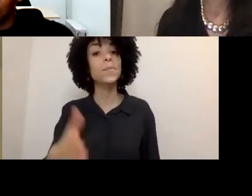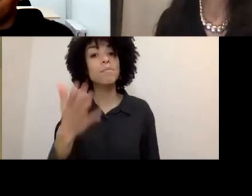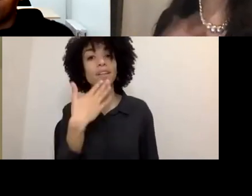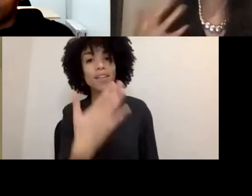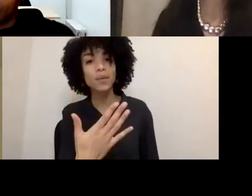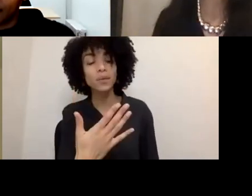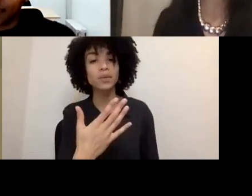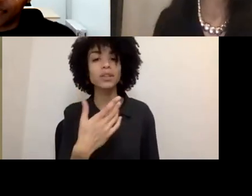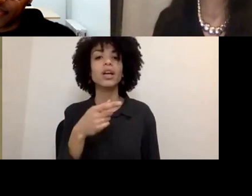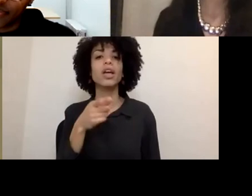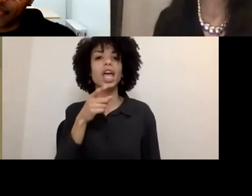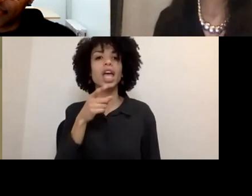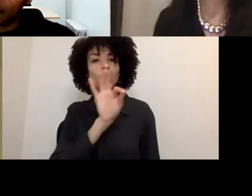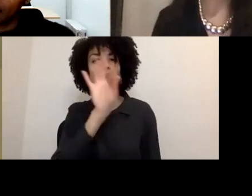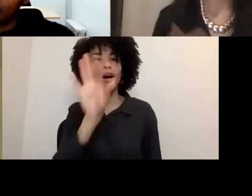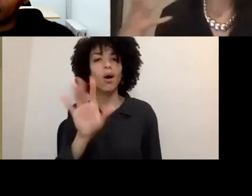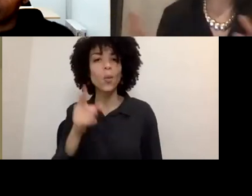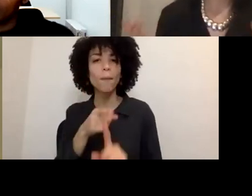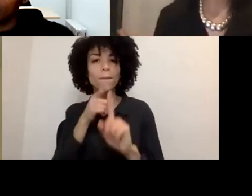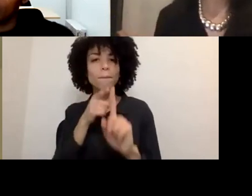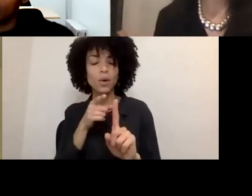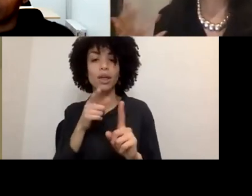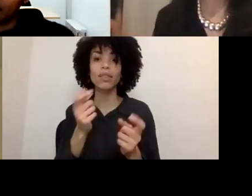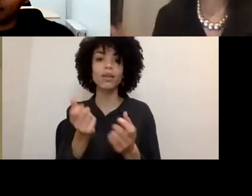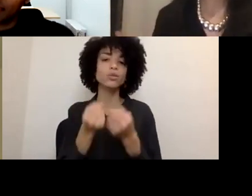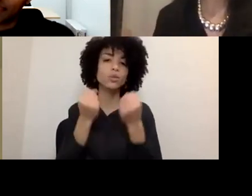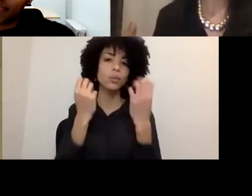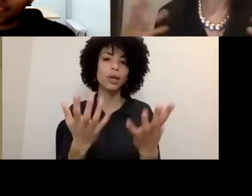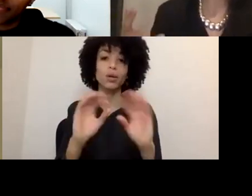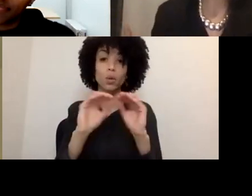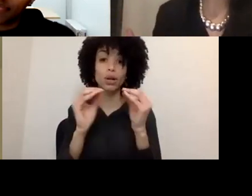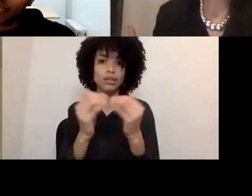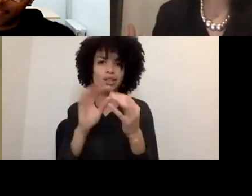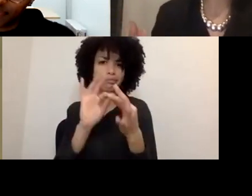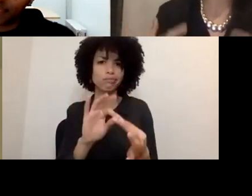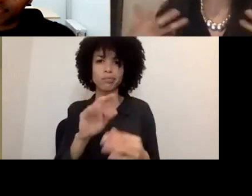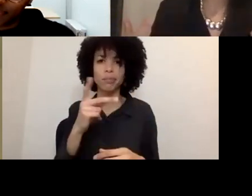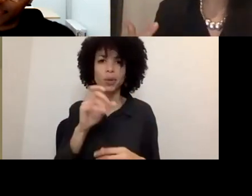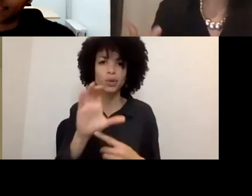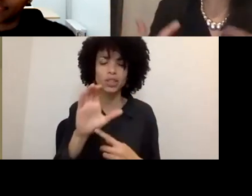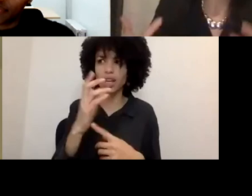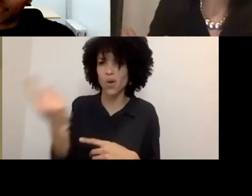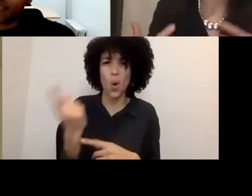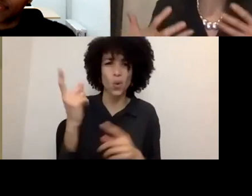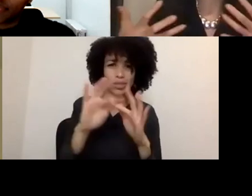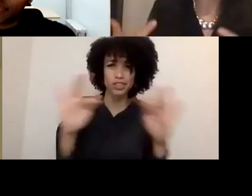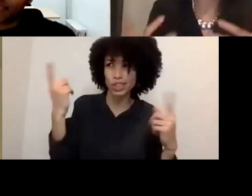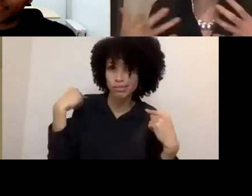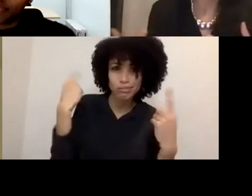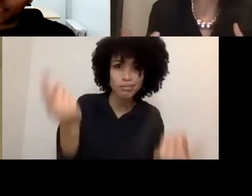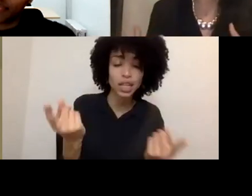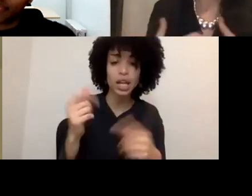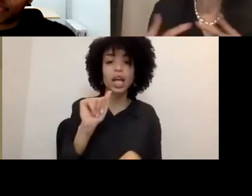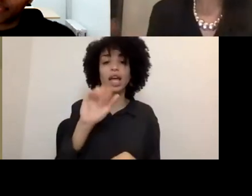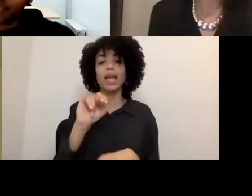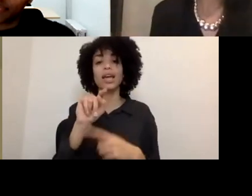and raises a lot about how there are all of these organizations of color that have always been diverse and that have been doing anti-racist, anti-oppression